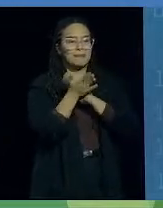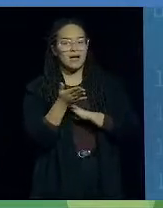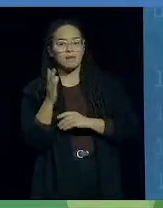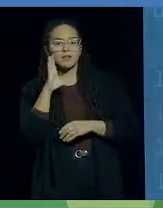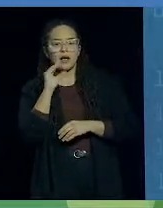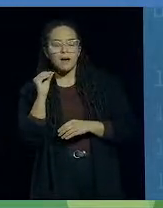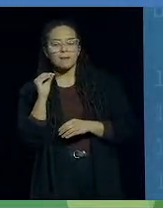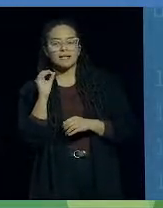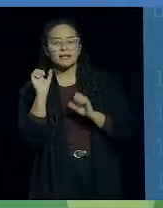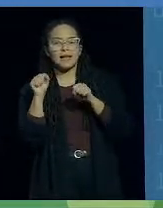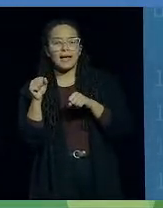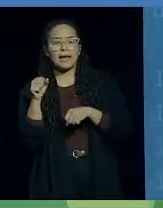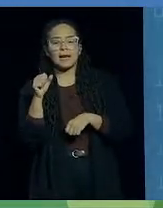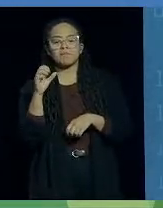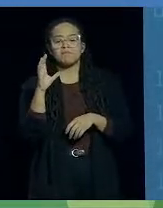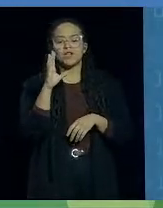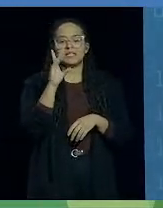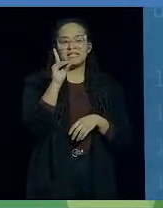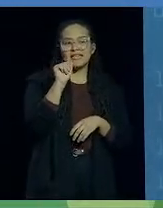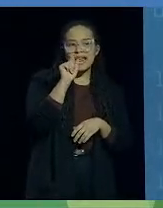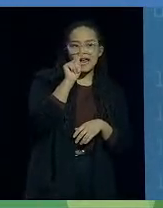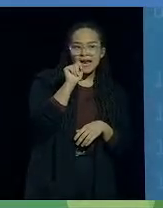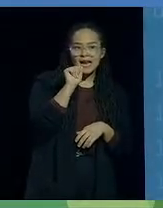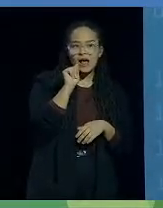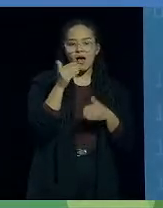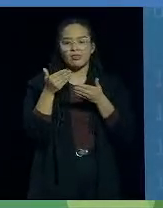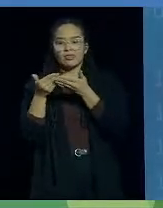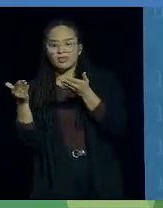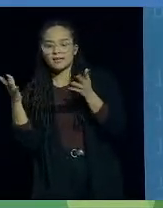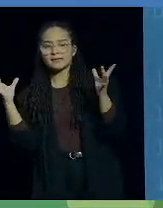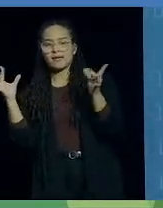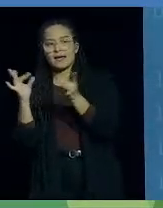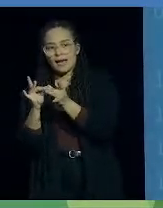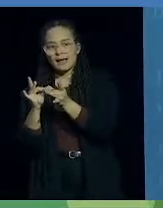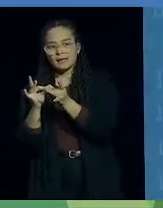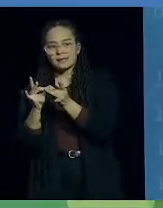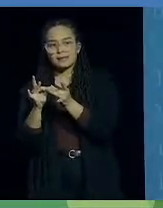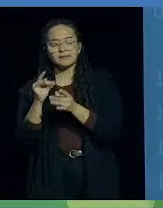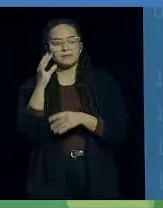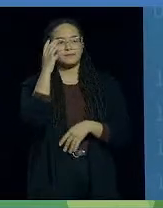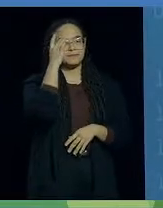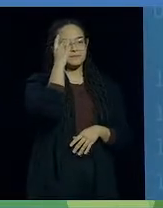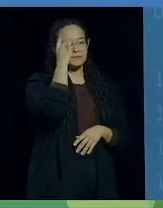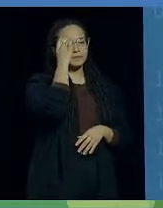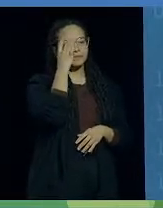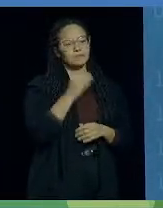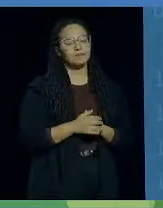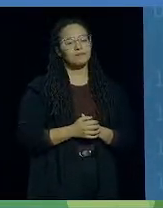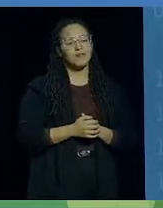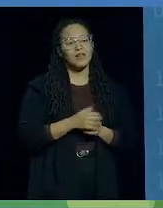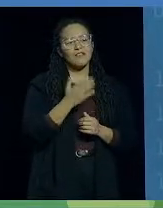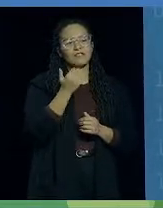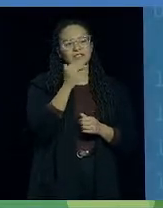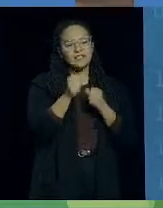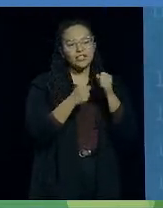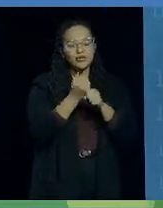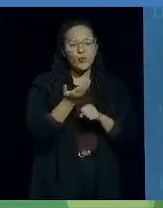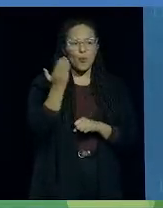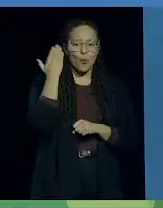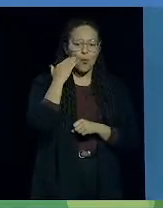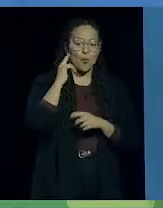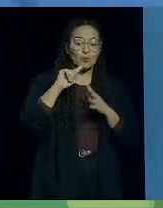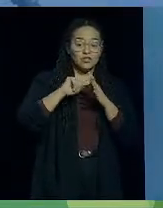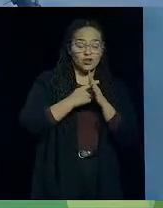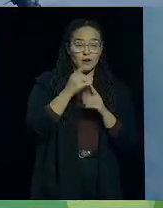that seamlessly can bridge the gap between the world of things and the world of data. 15 years ago,